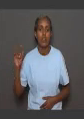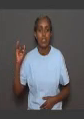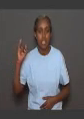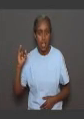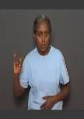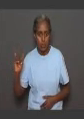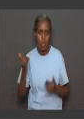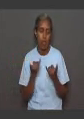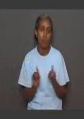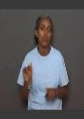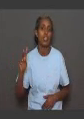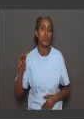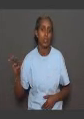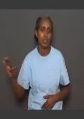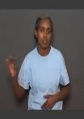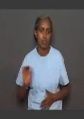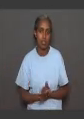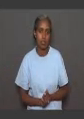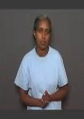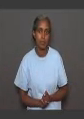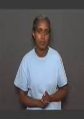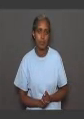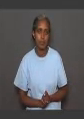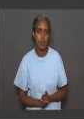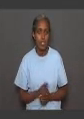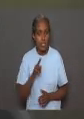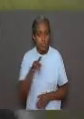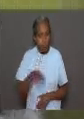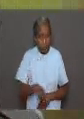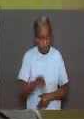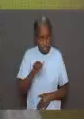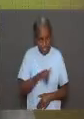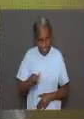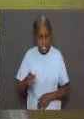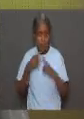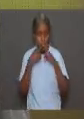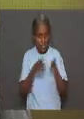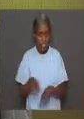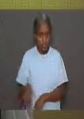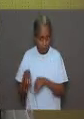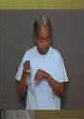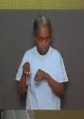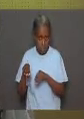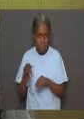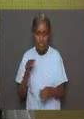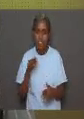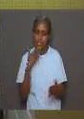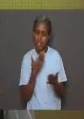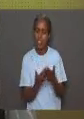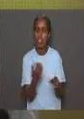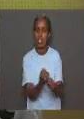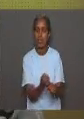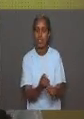plus 11 iota over 29. Did you find the same answer,